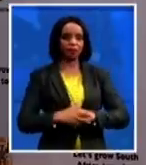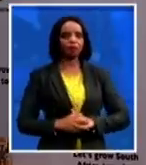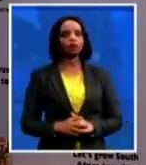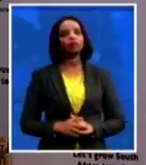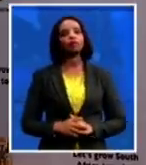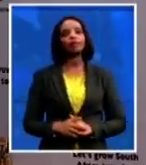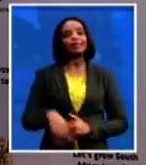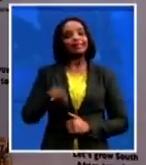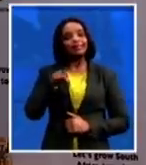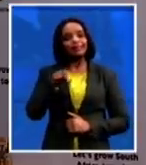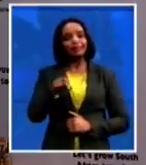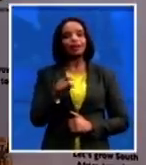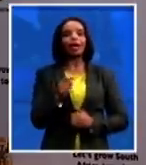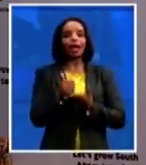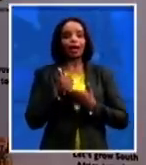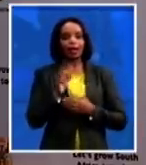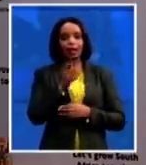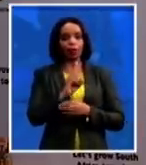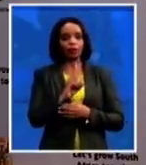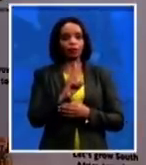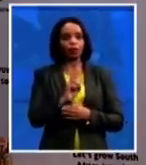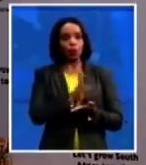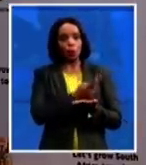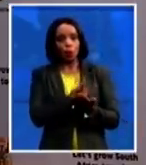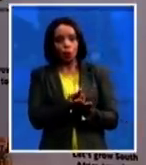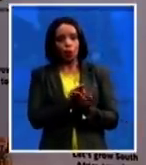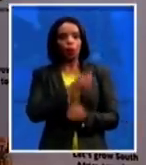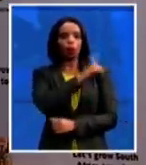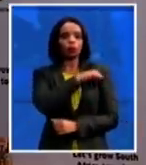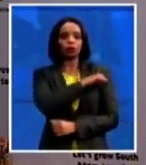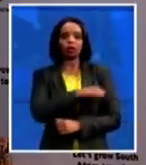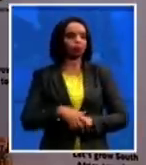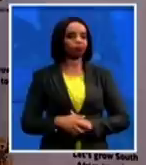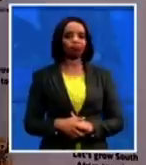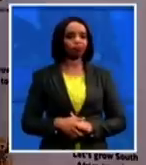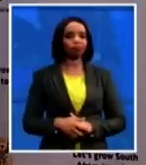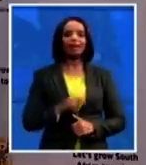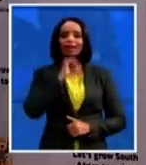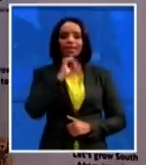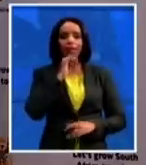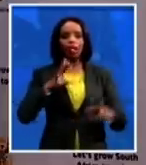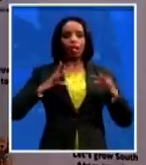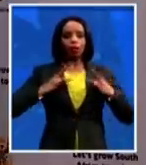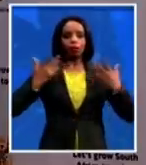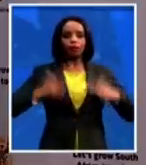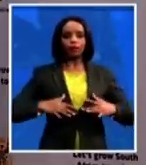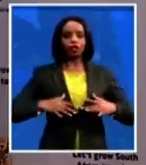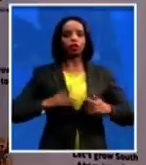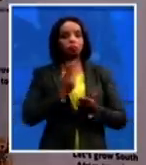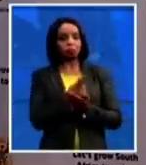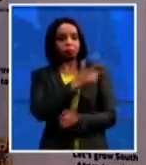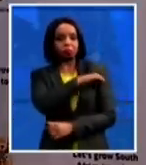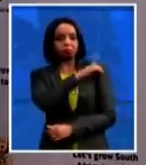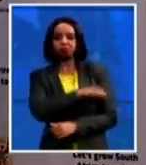being infected with COVID-19. Cabinet encouraged all people in South Africa to respond to the clarion call